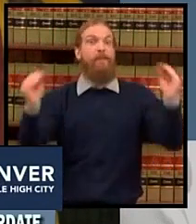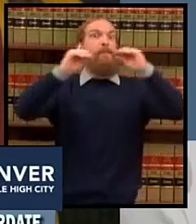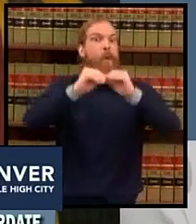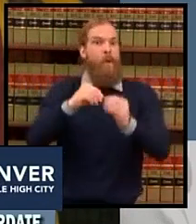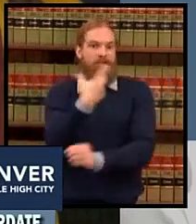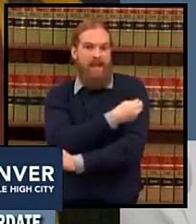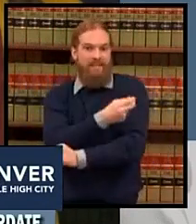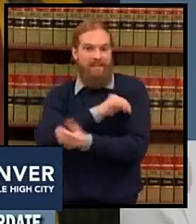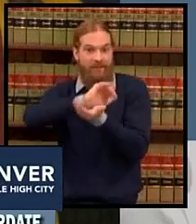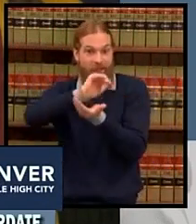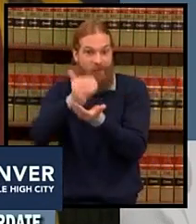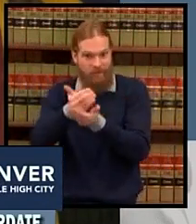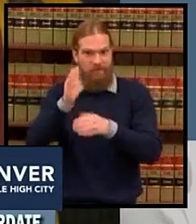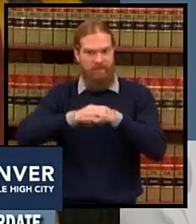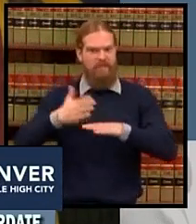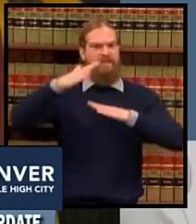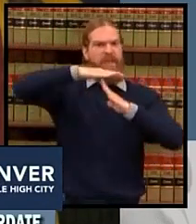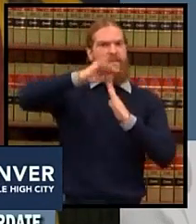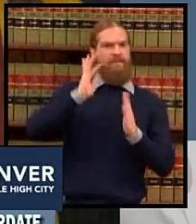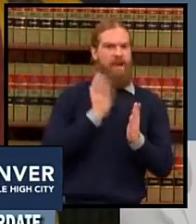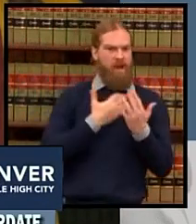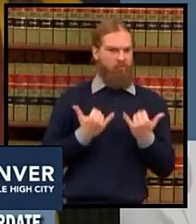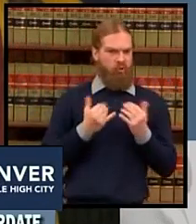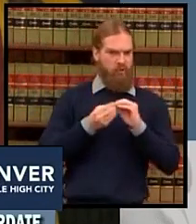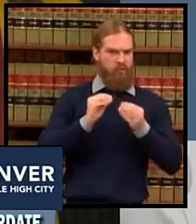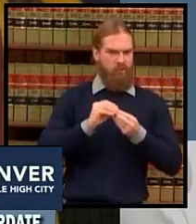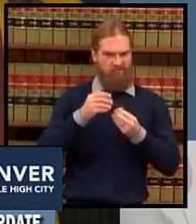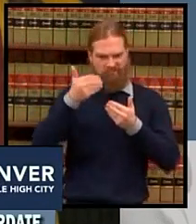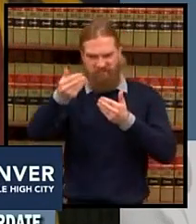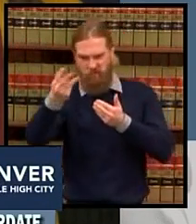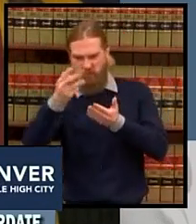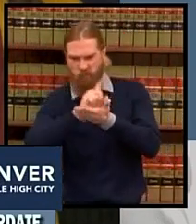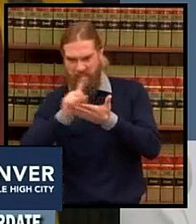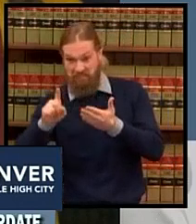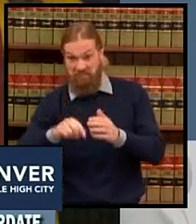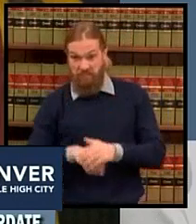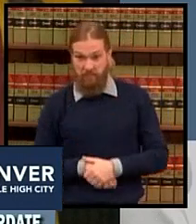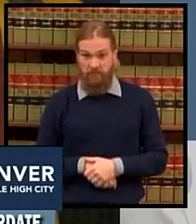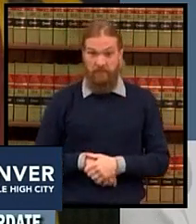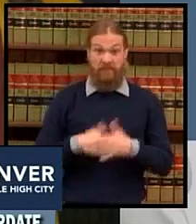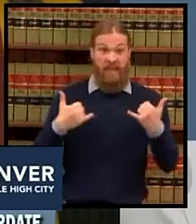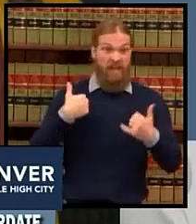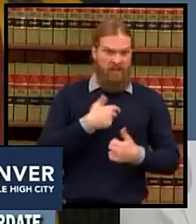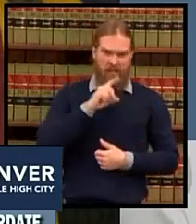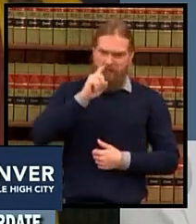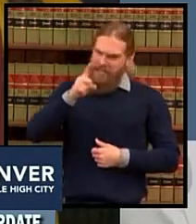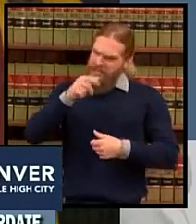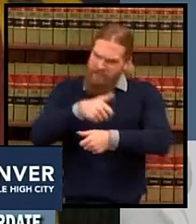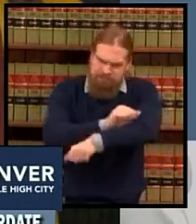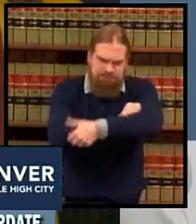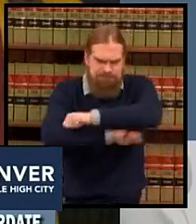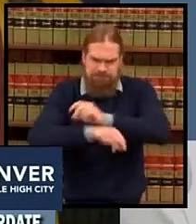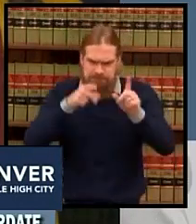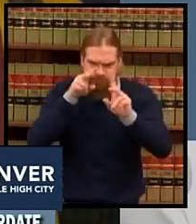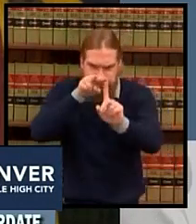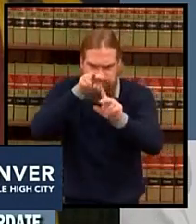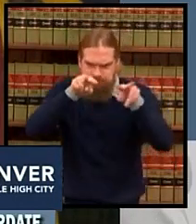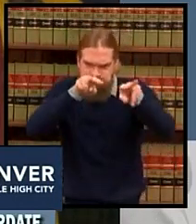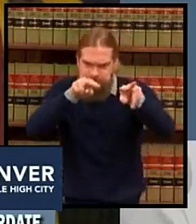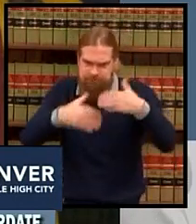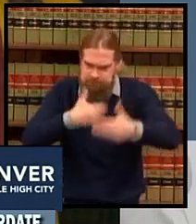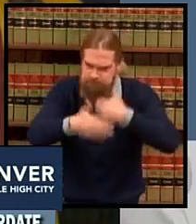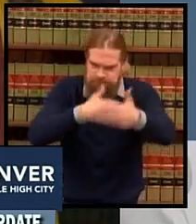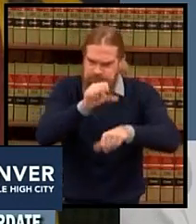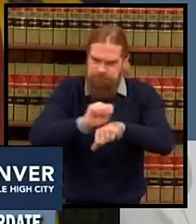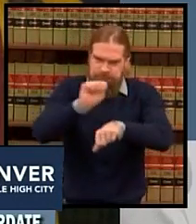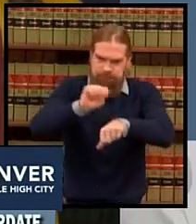weeks. Now, we're grinding yard by yard toward that goal line, and my administration and I remain focused on helping